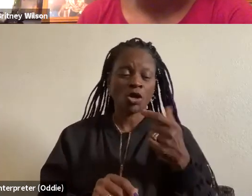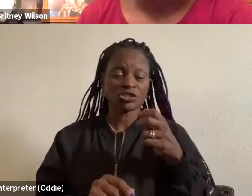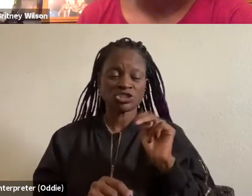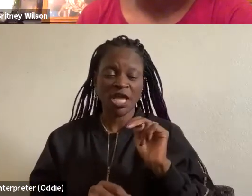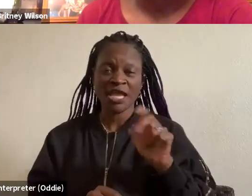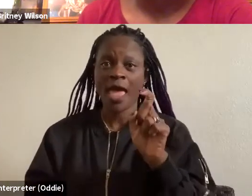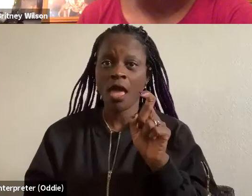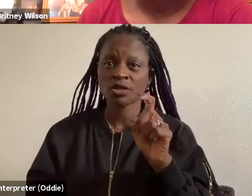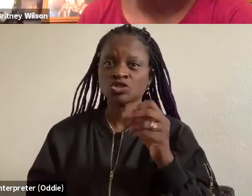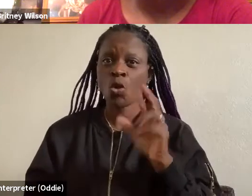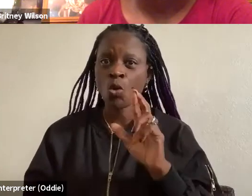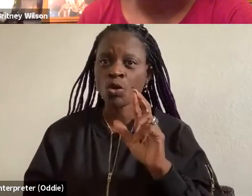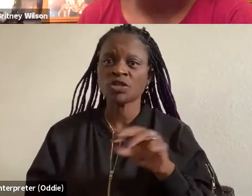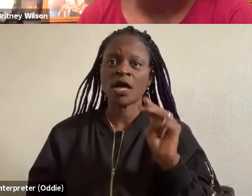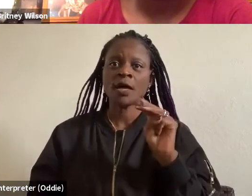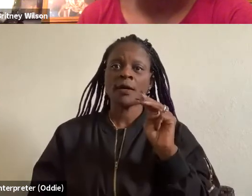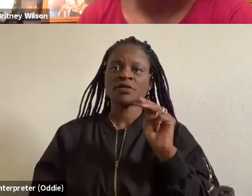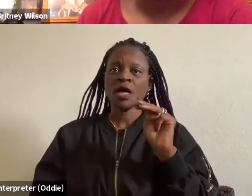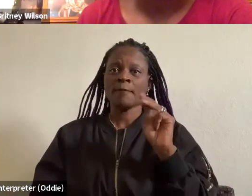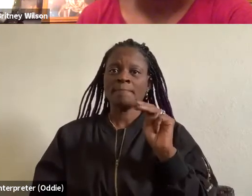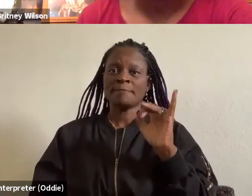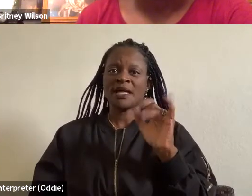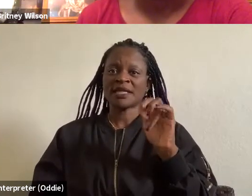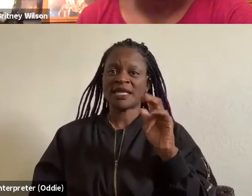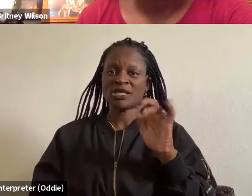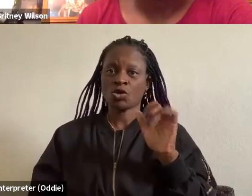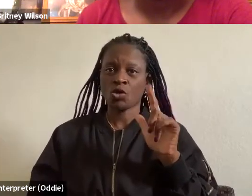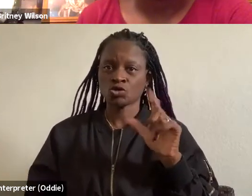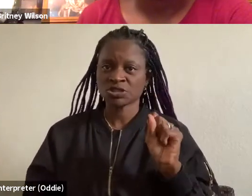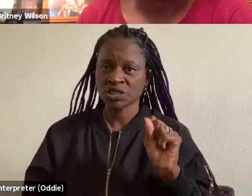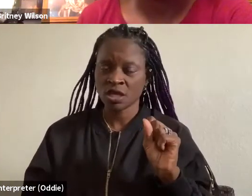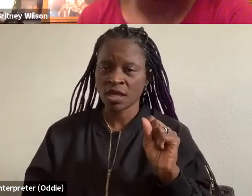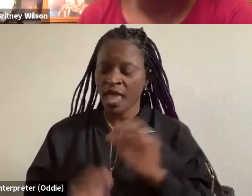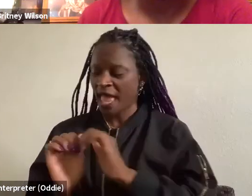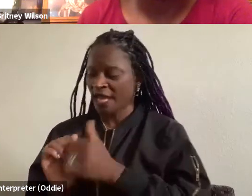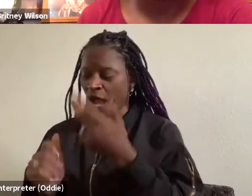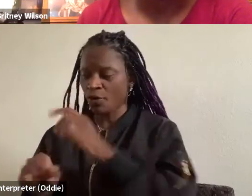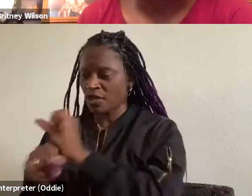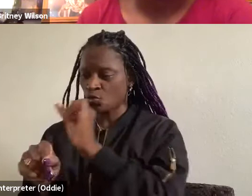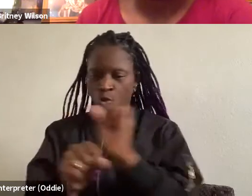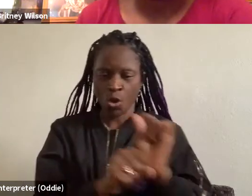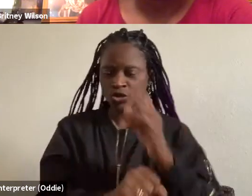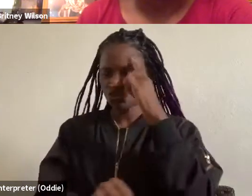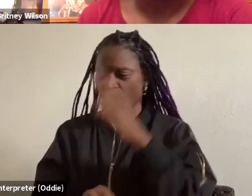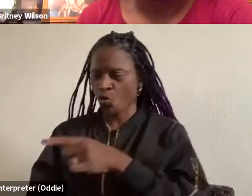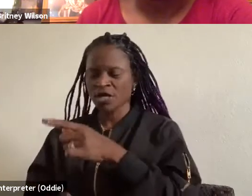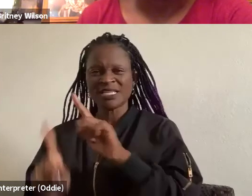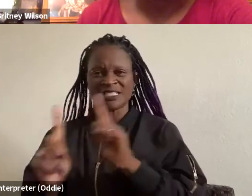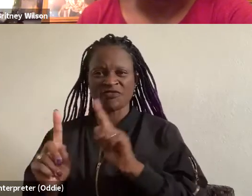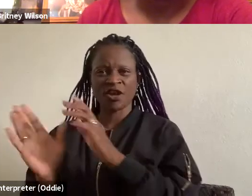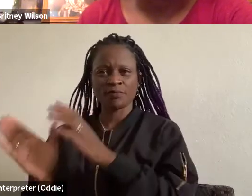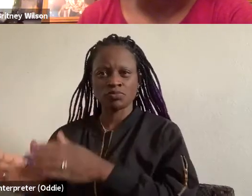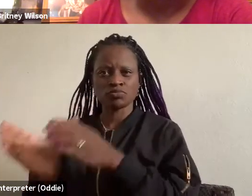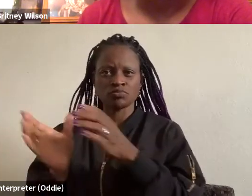you know, pretty much they're all tech generation. So really understanding how ableism works for them is key. So, you know, making room is just